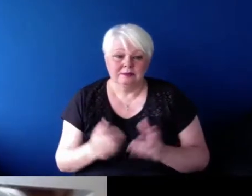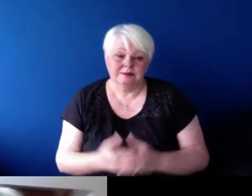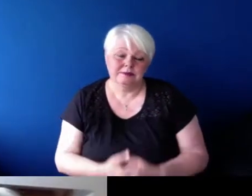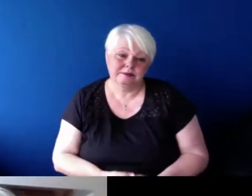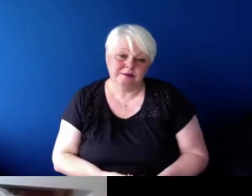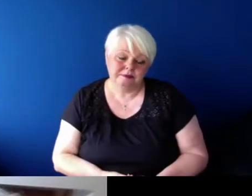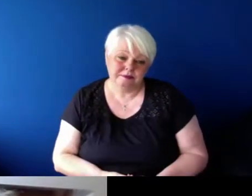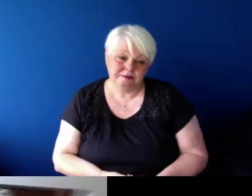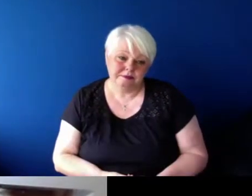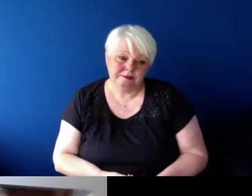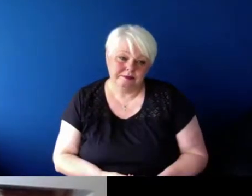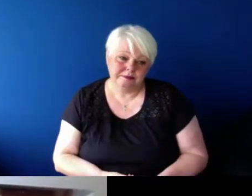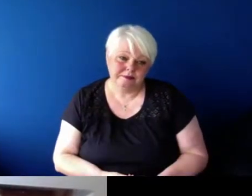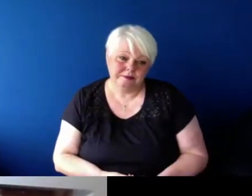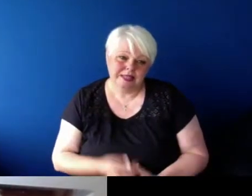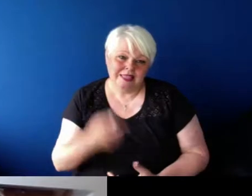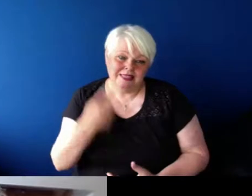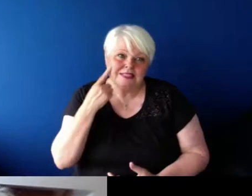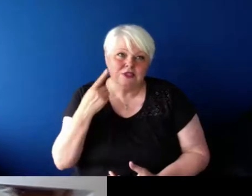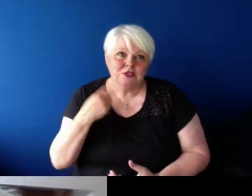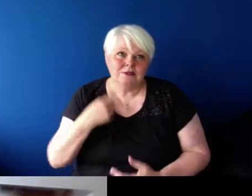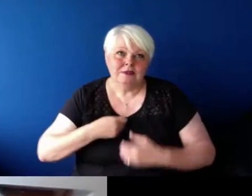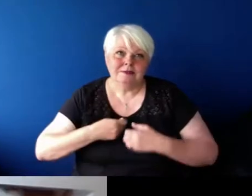And I think that sense of coming out,